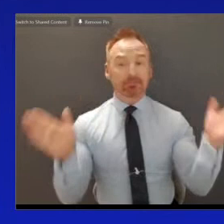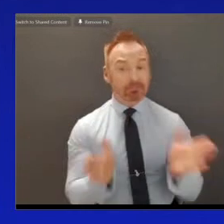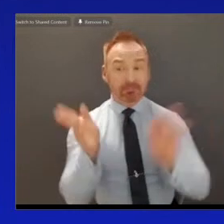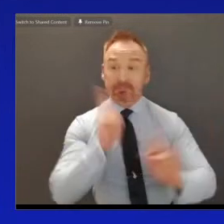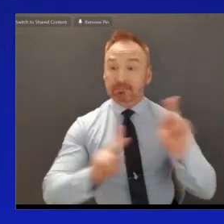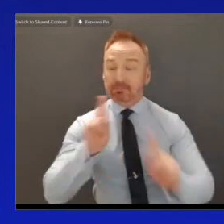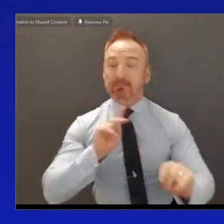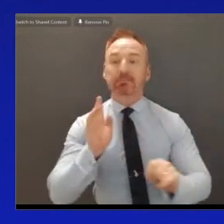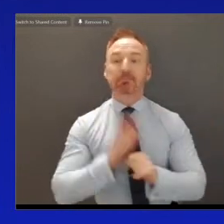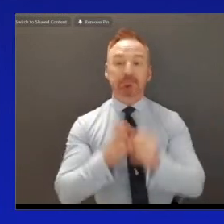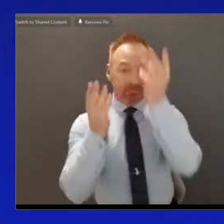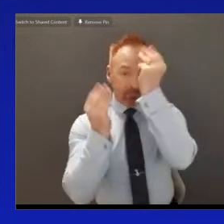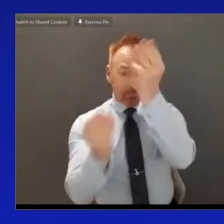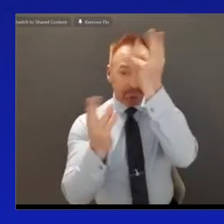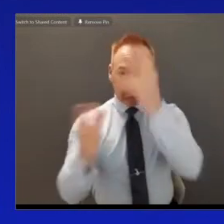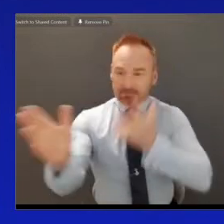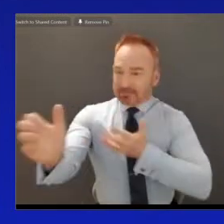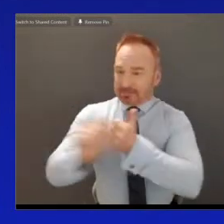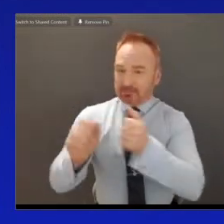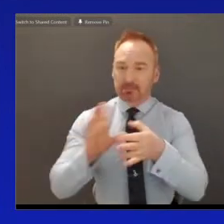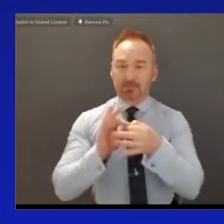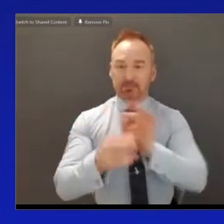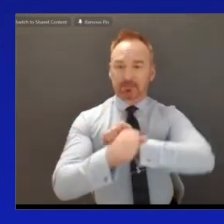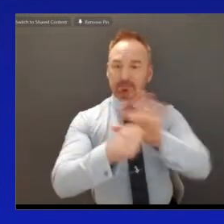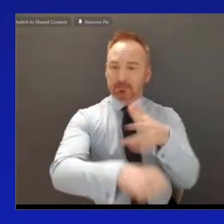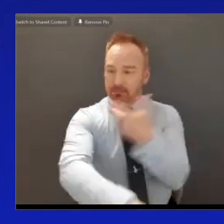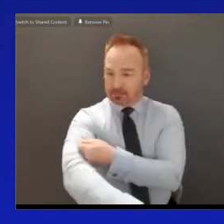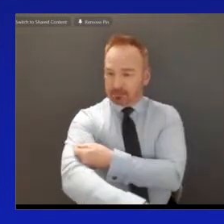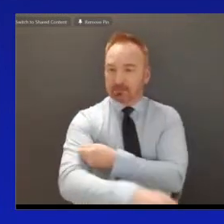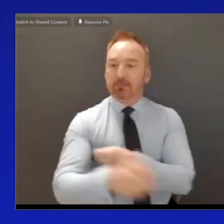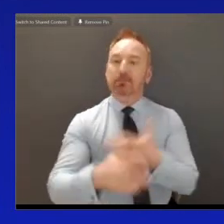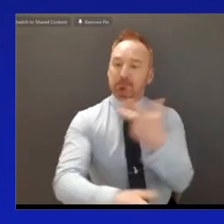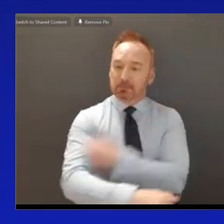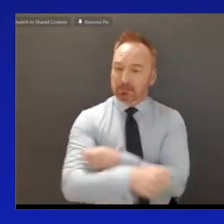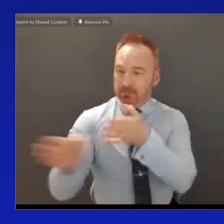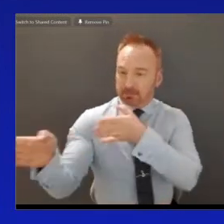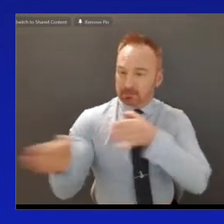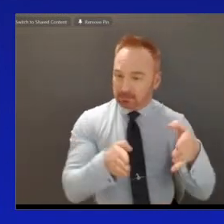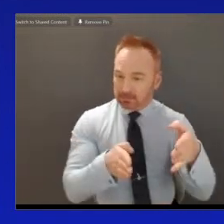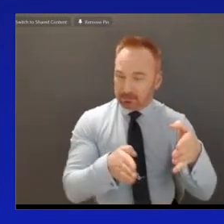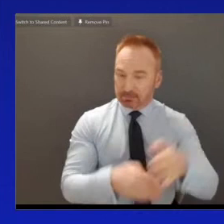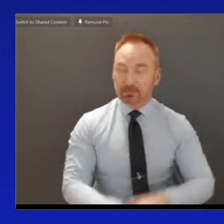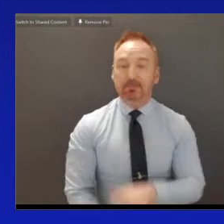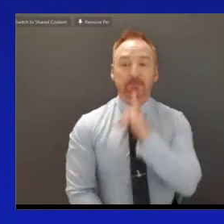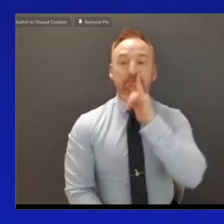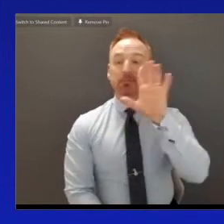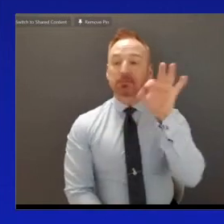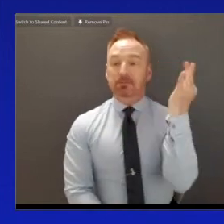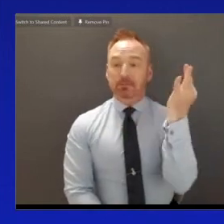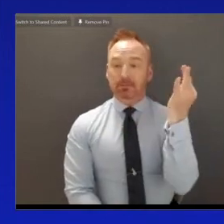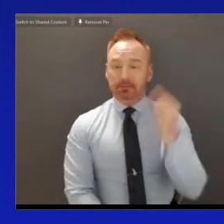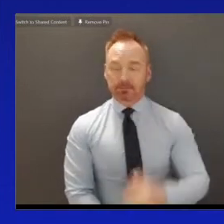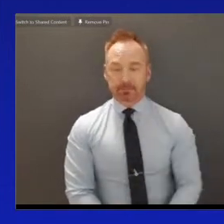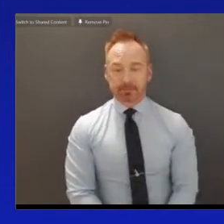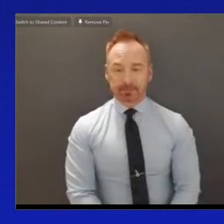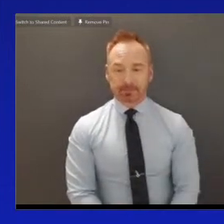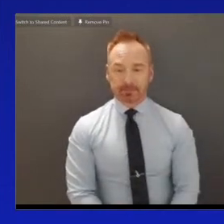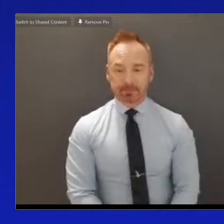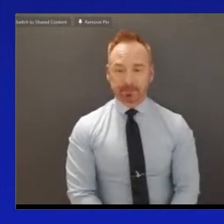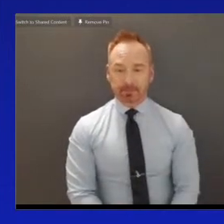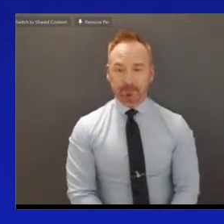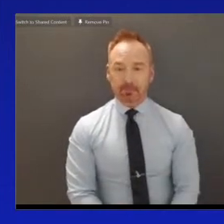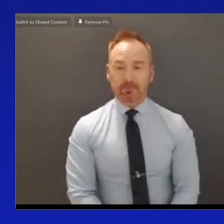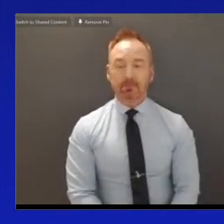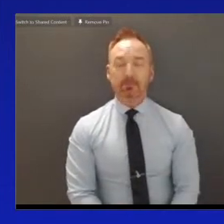informed about COVID-19 vaccine and our vaccination efforts. Nous vous invitons à rester informés sur le vaccin contre